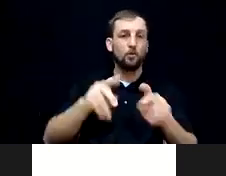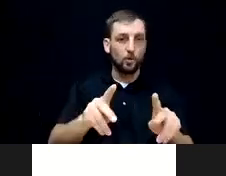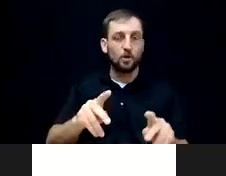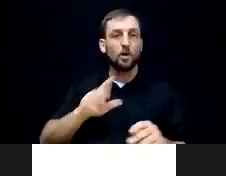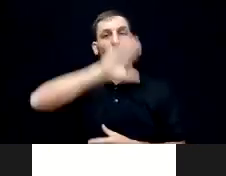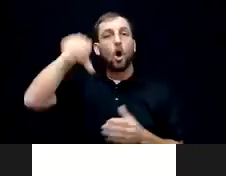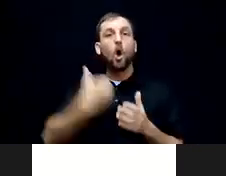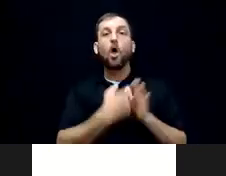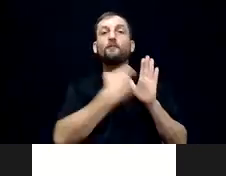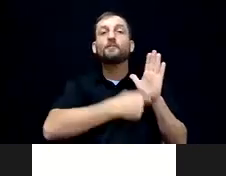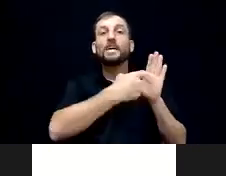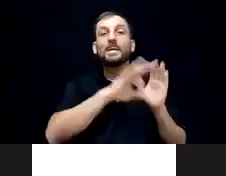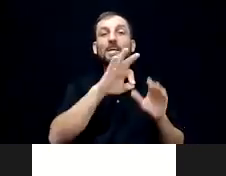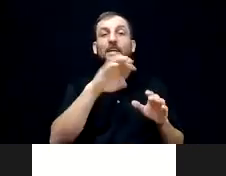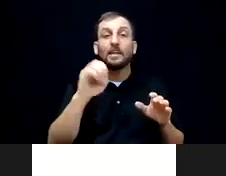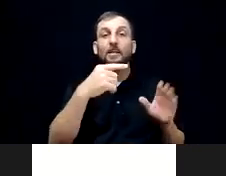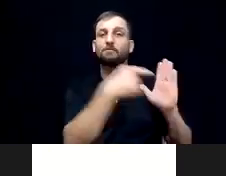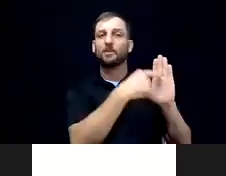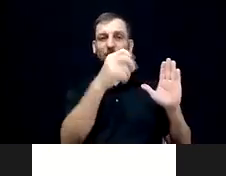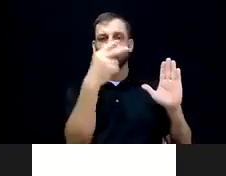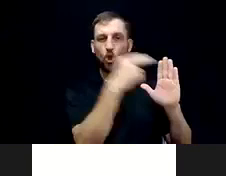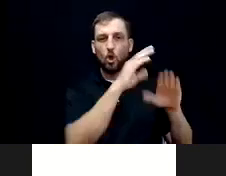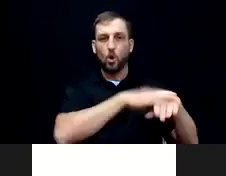our webpage also.